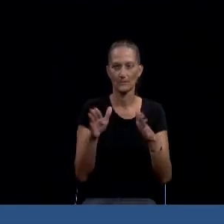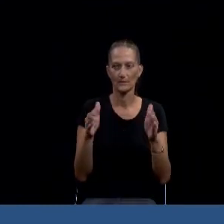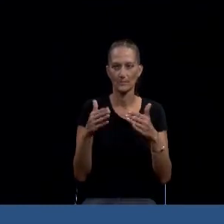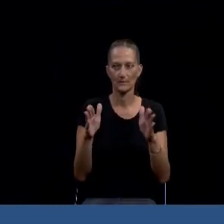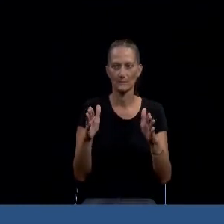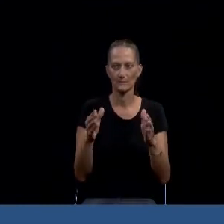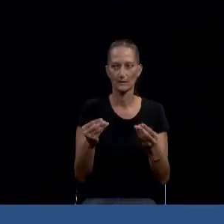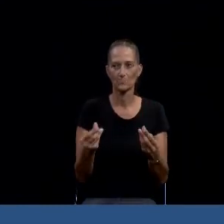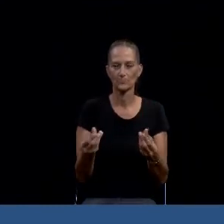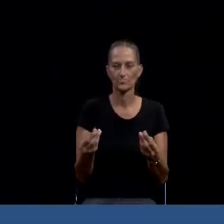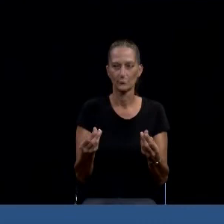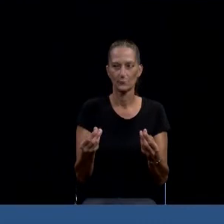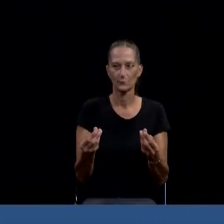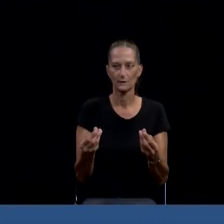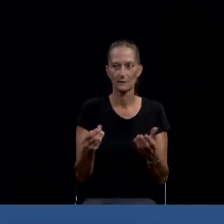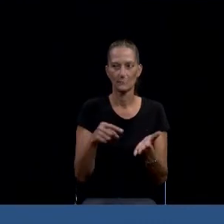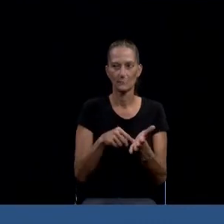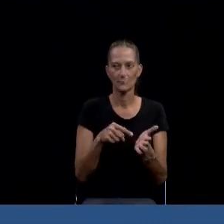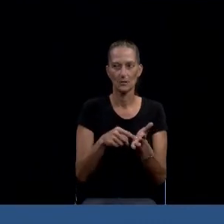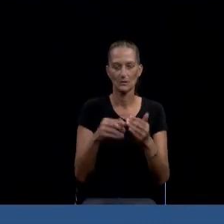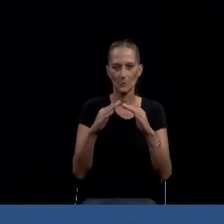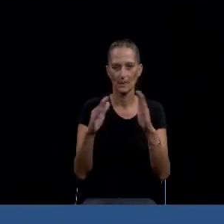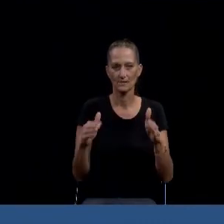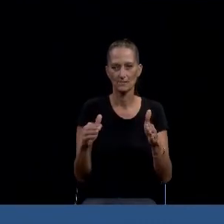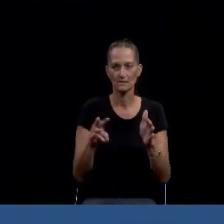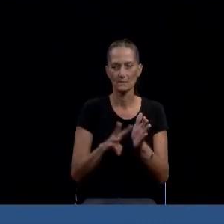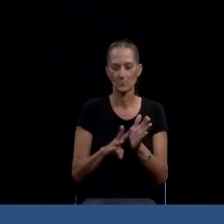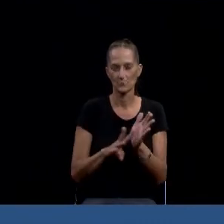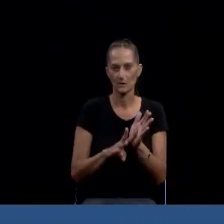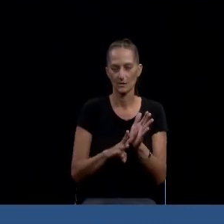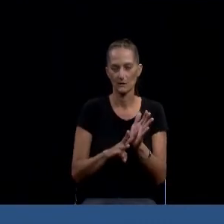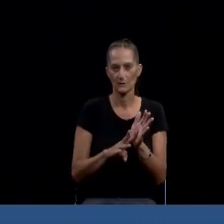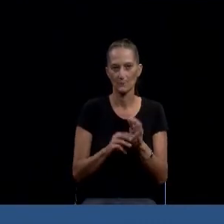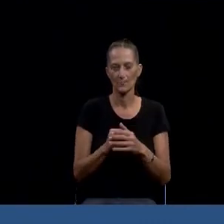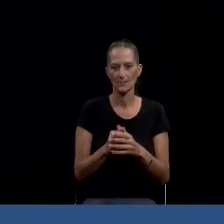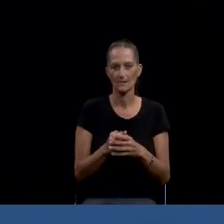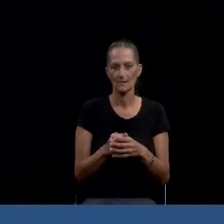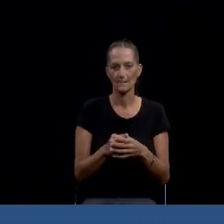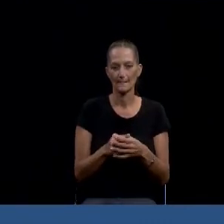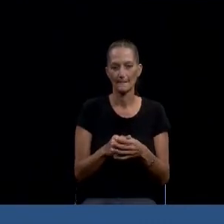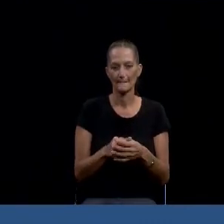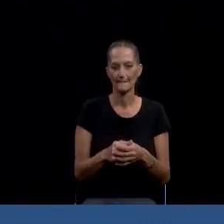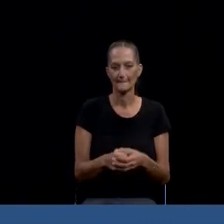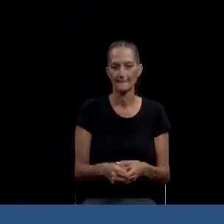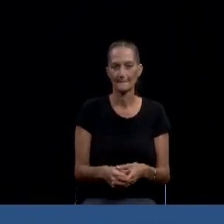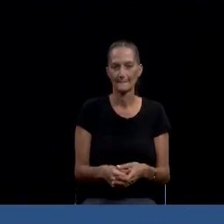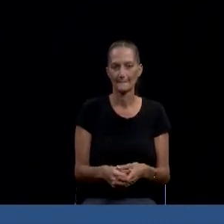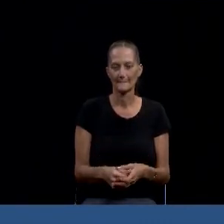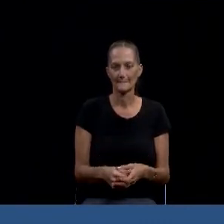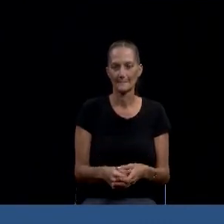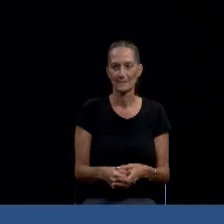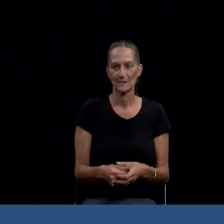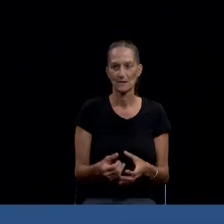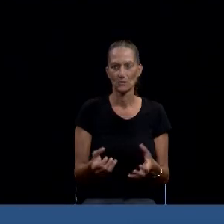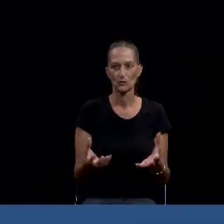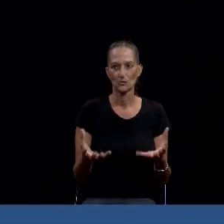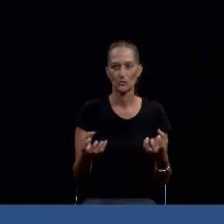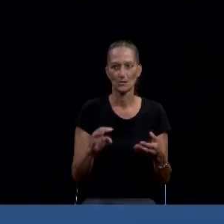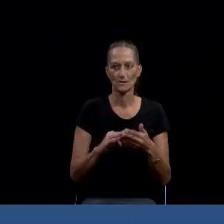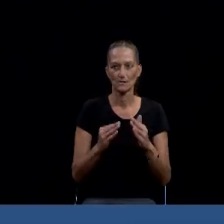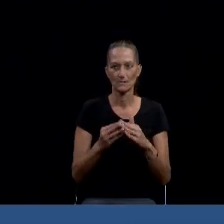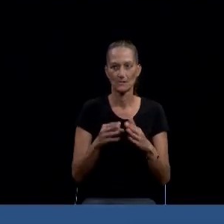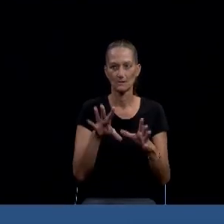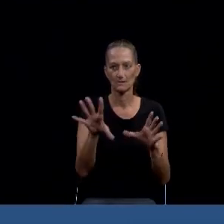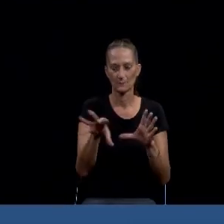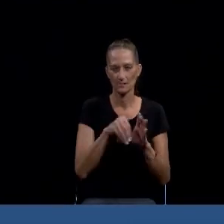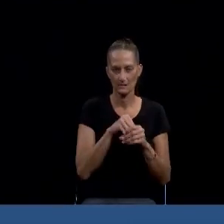we want to have communities that are inclusive of people who maybe don't make as